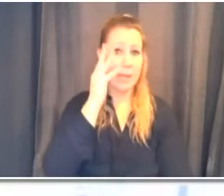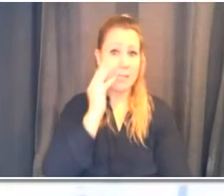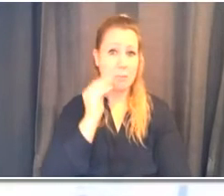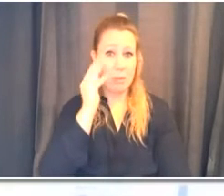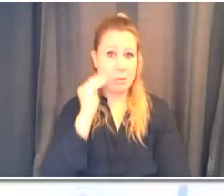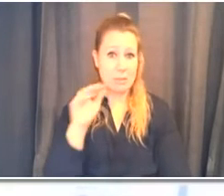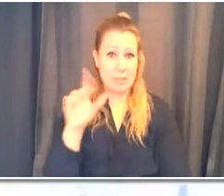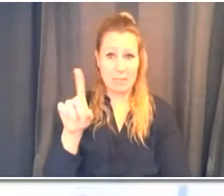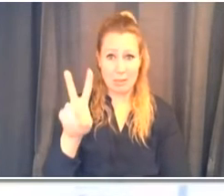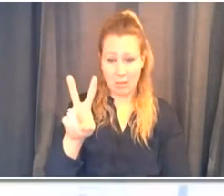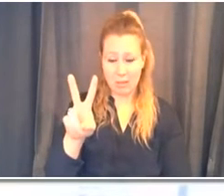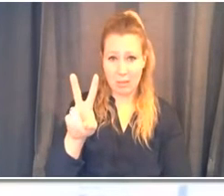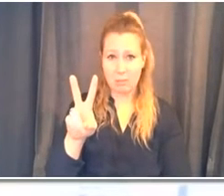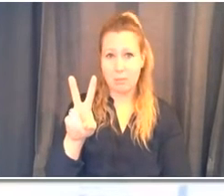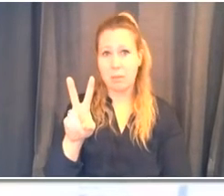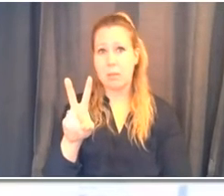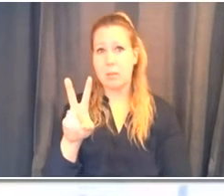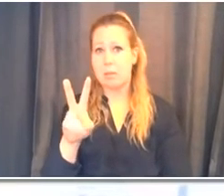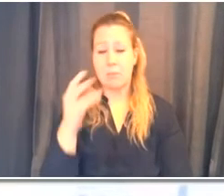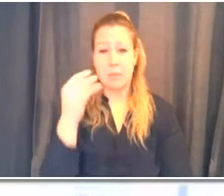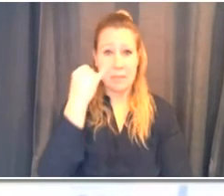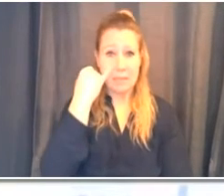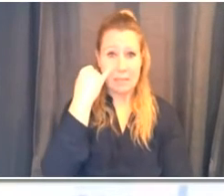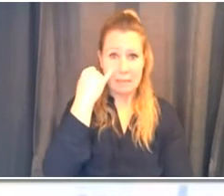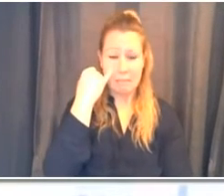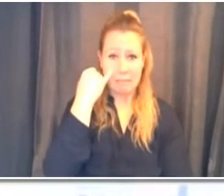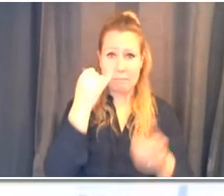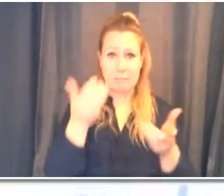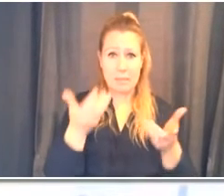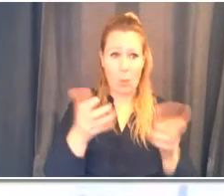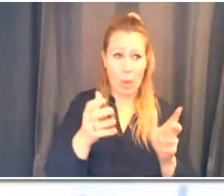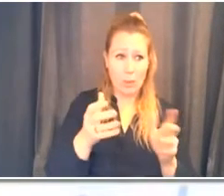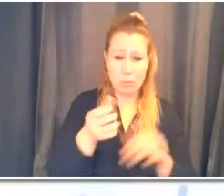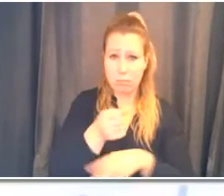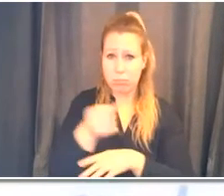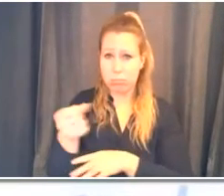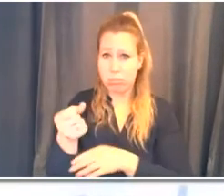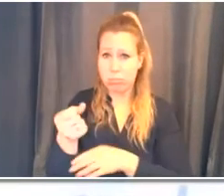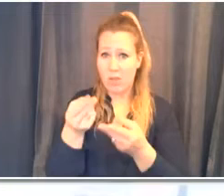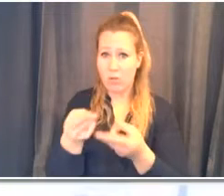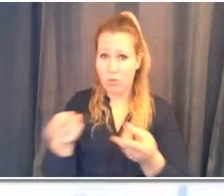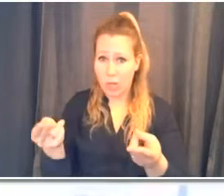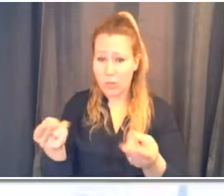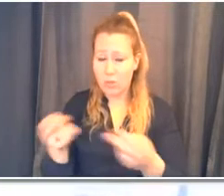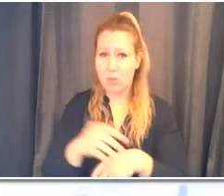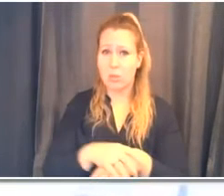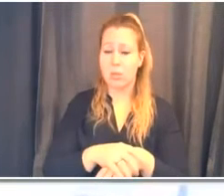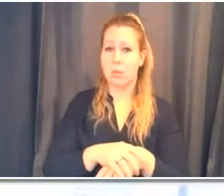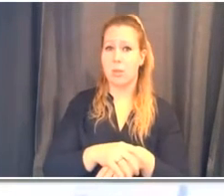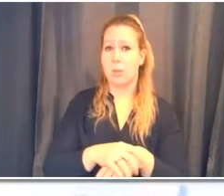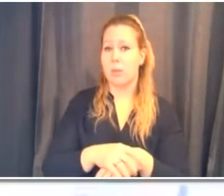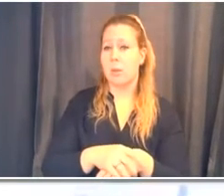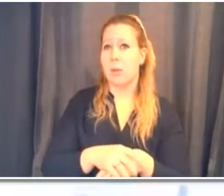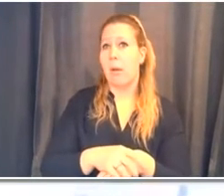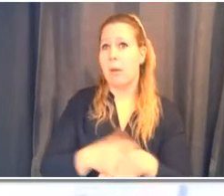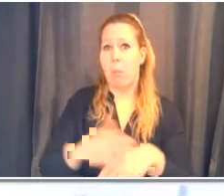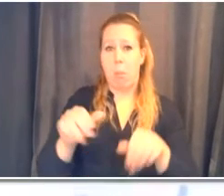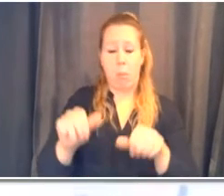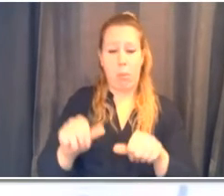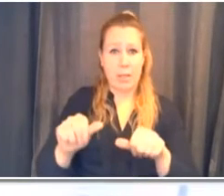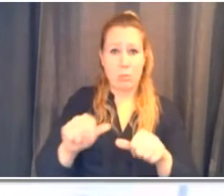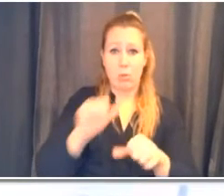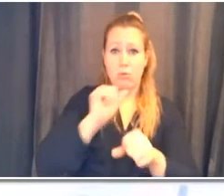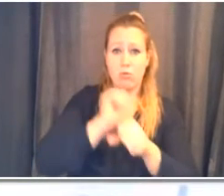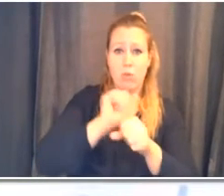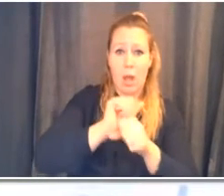opportunity to do a video visit because there's a it's a crisis right now and they say I want to talk to somebody what